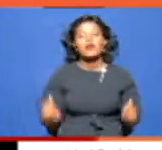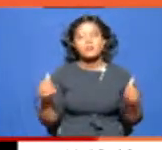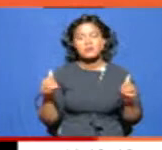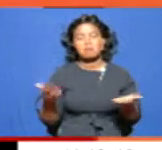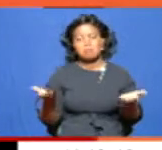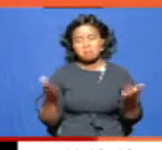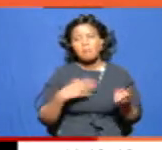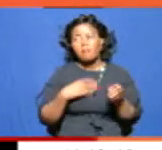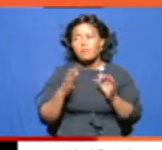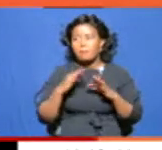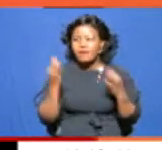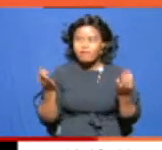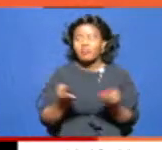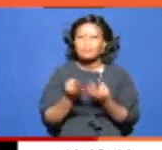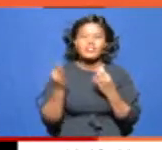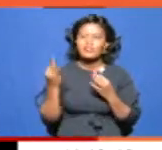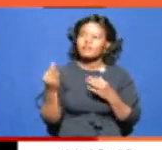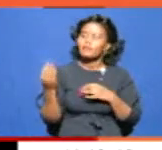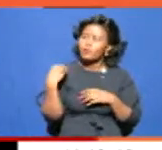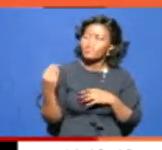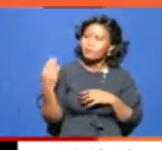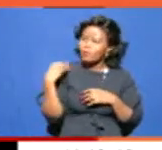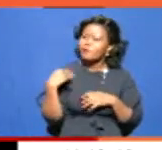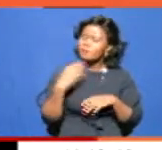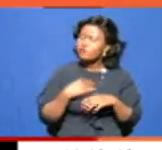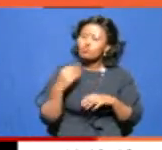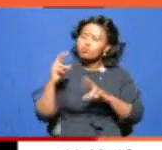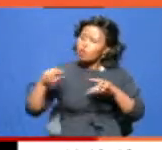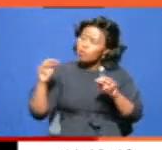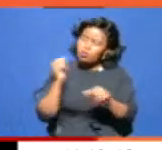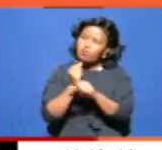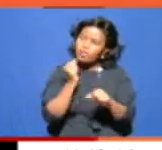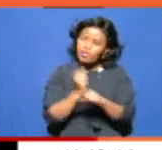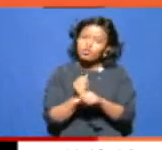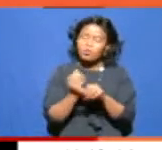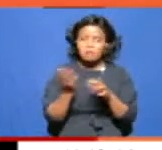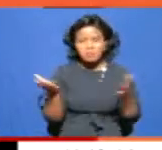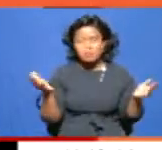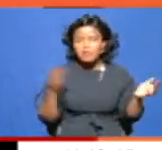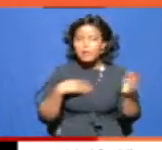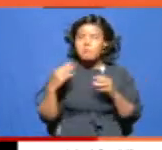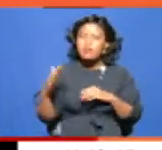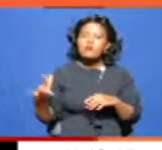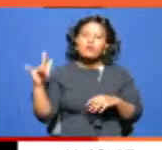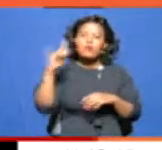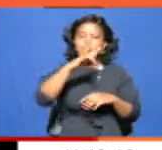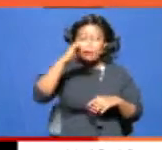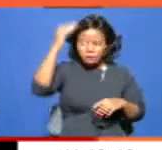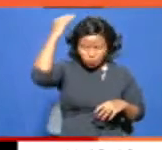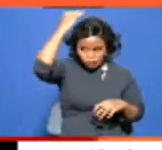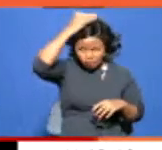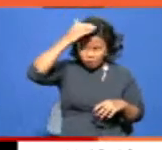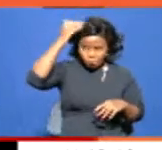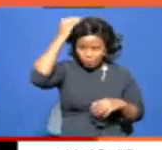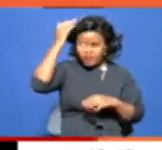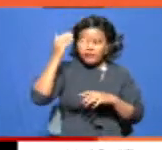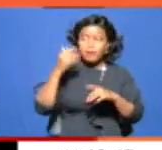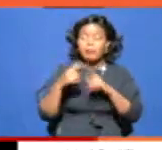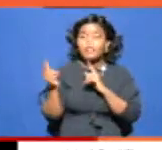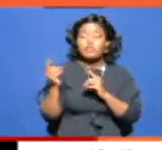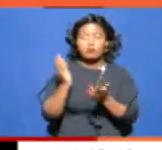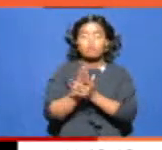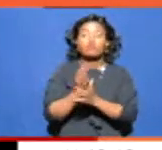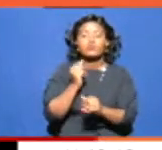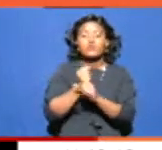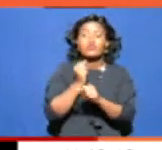had pressure from my family to look for a proper job to sustain me. So I went to Dubai, but while in Dubai, I got a job, but that is